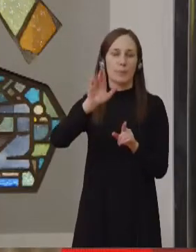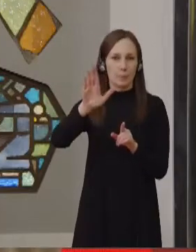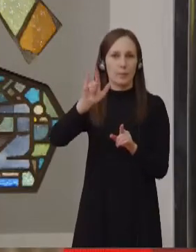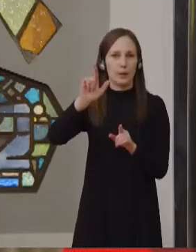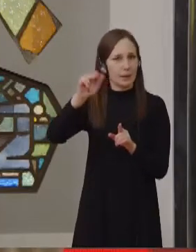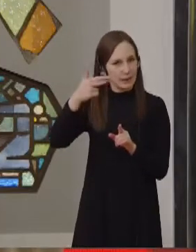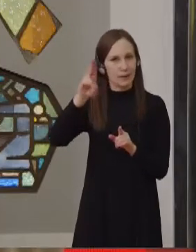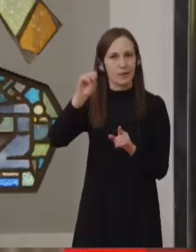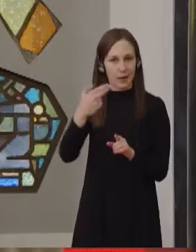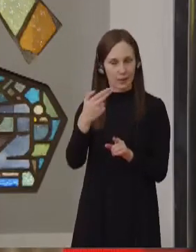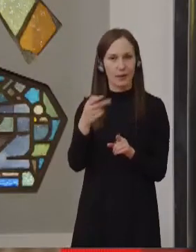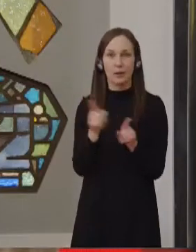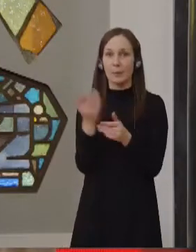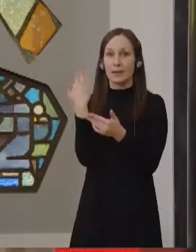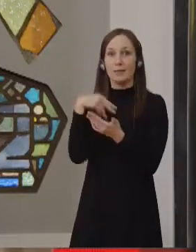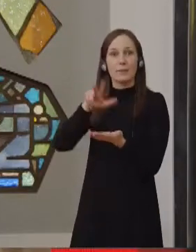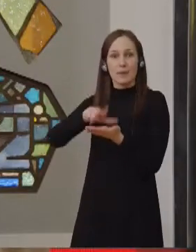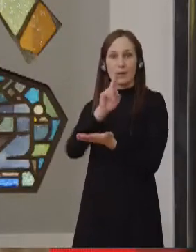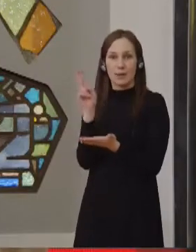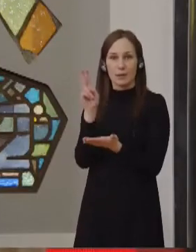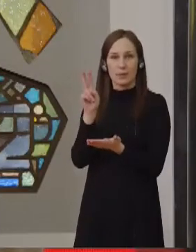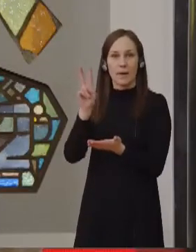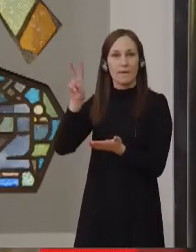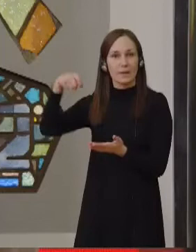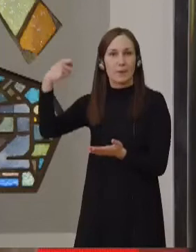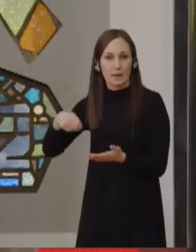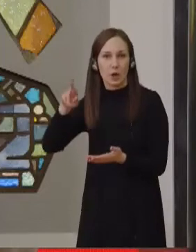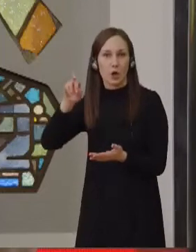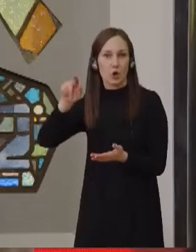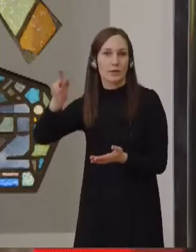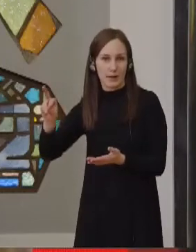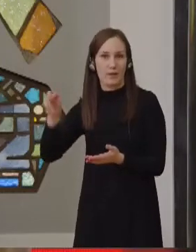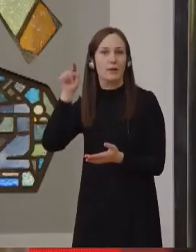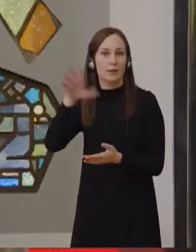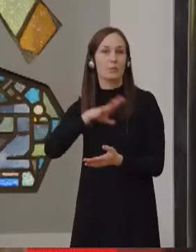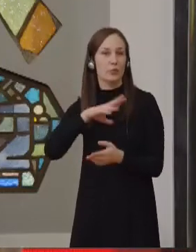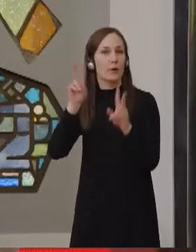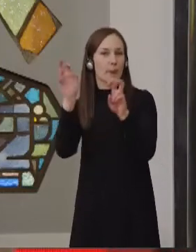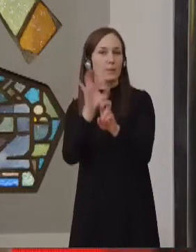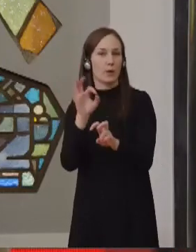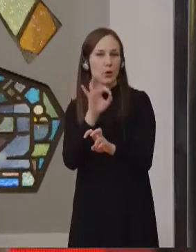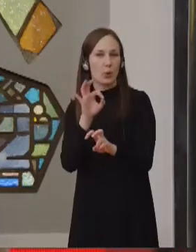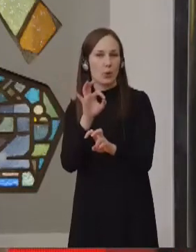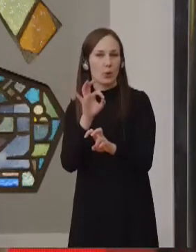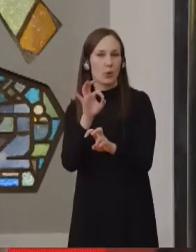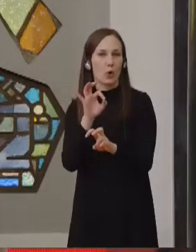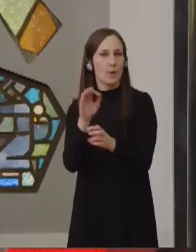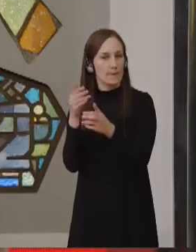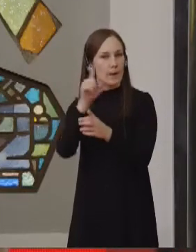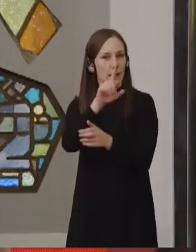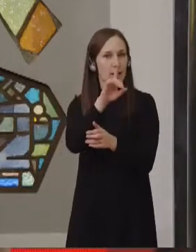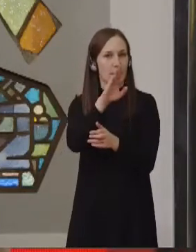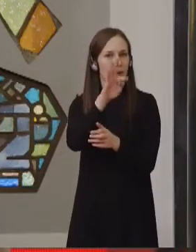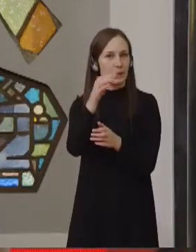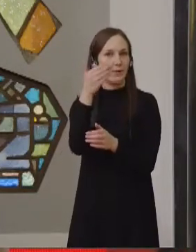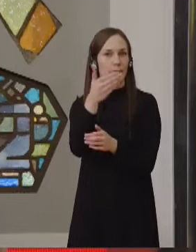of State Azra Zaya, who spoke out in support of LGBTQI rights during her joint press conference with